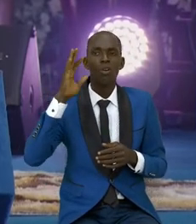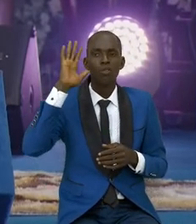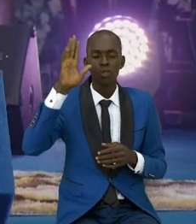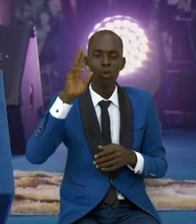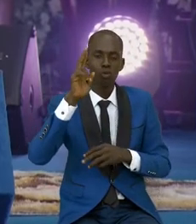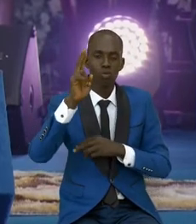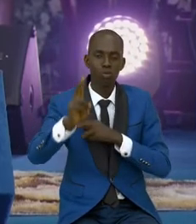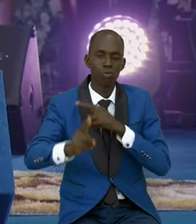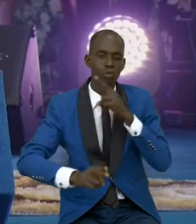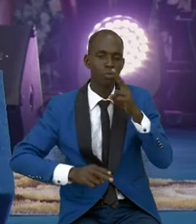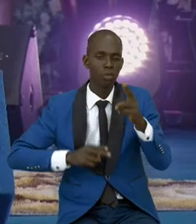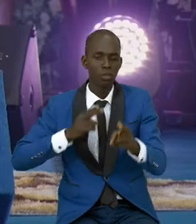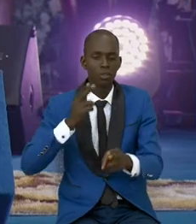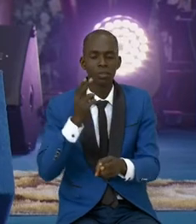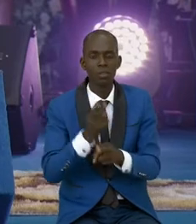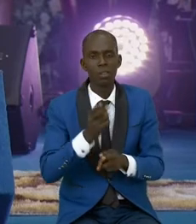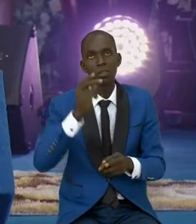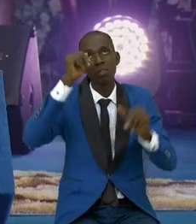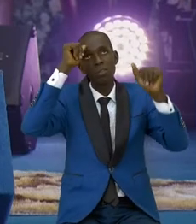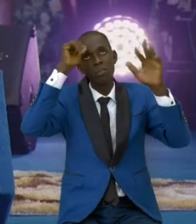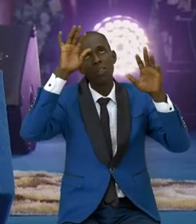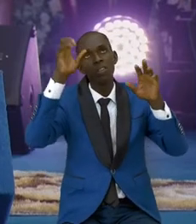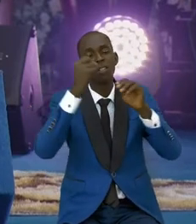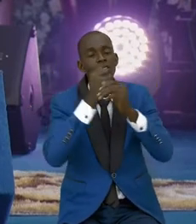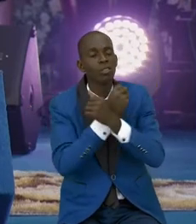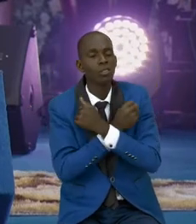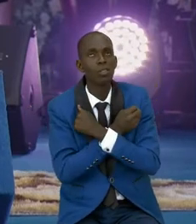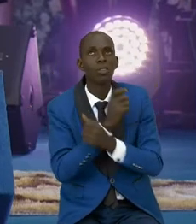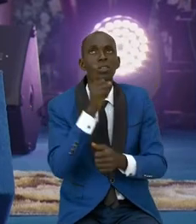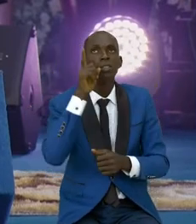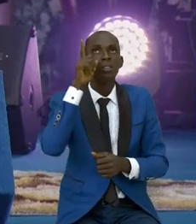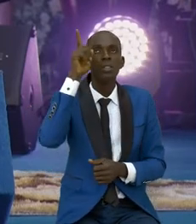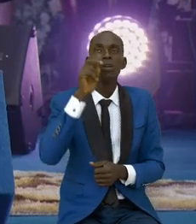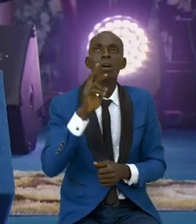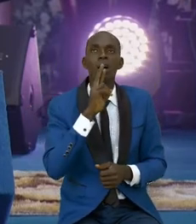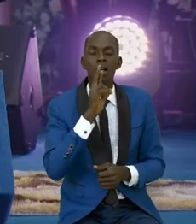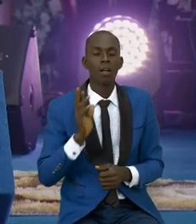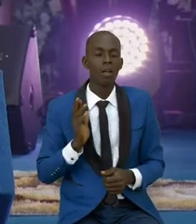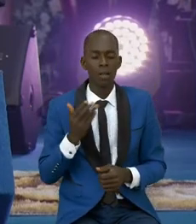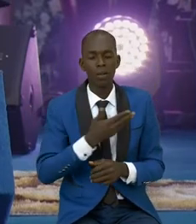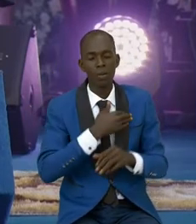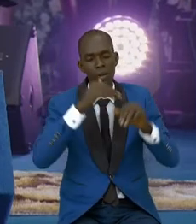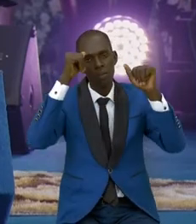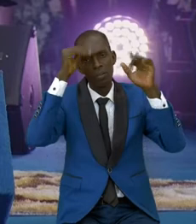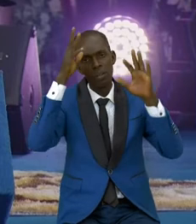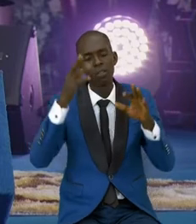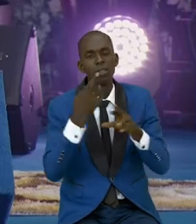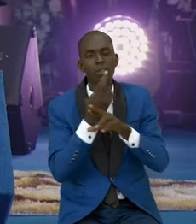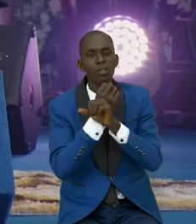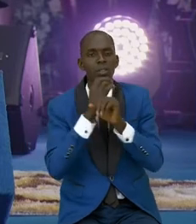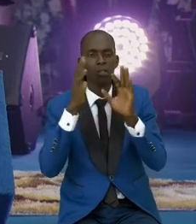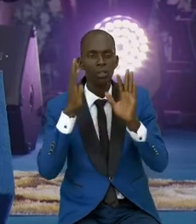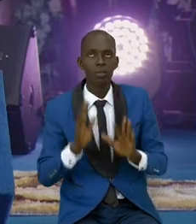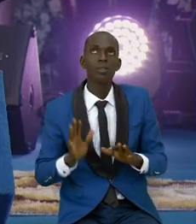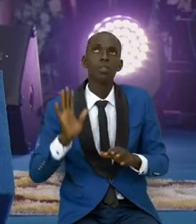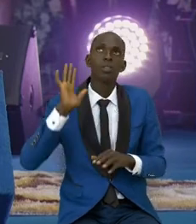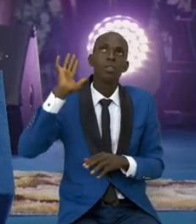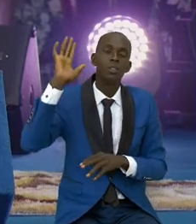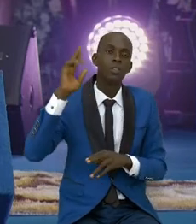universal fatherhood, thou art a father, a redeemer, thy